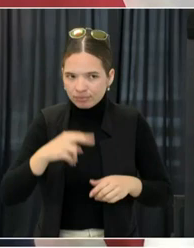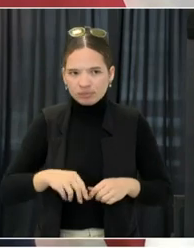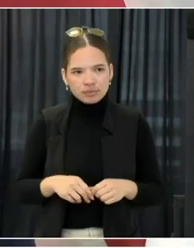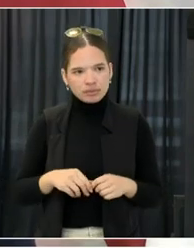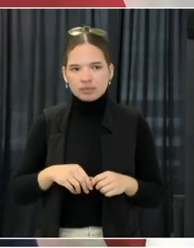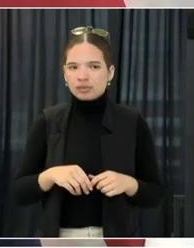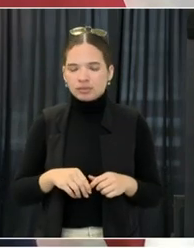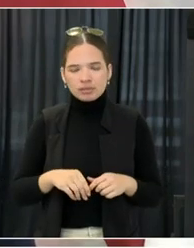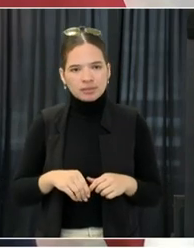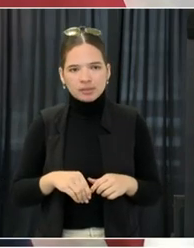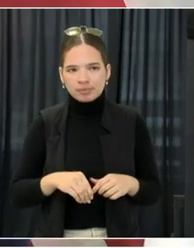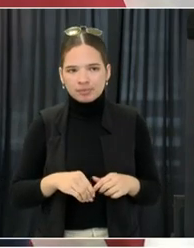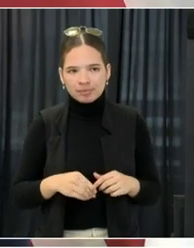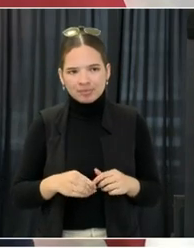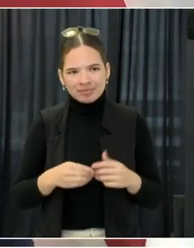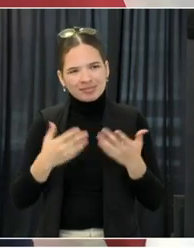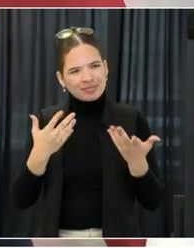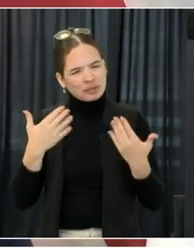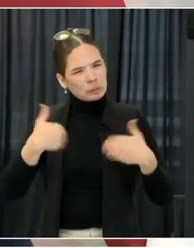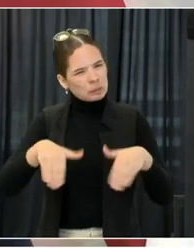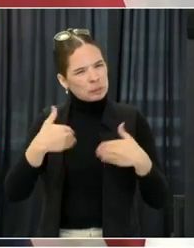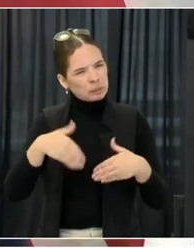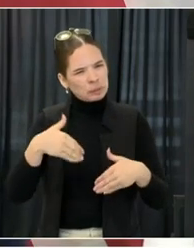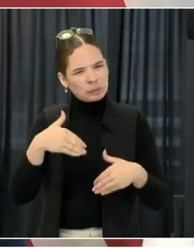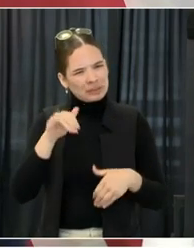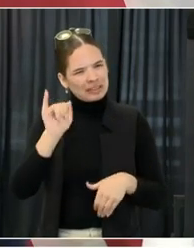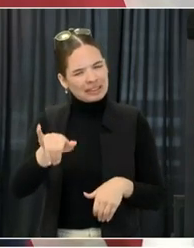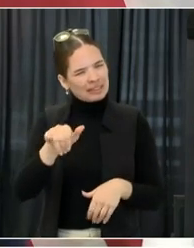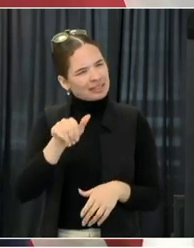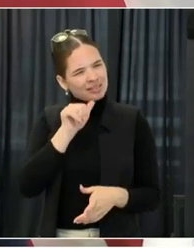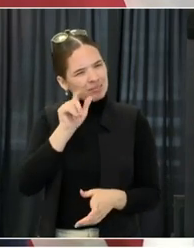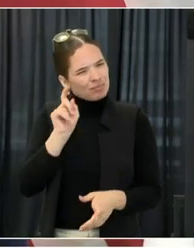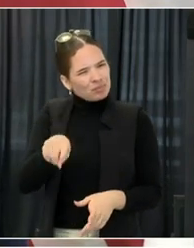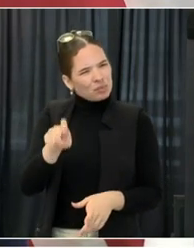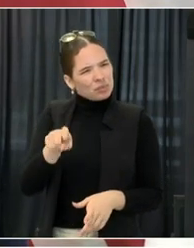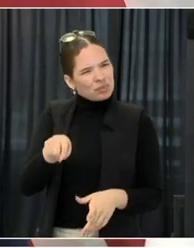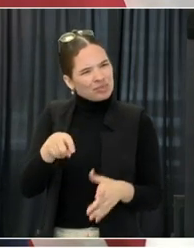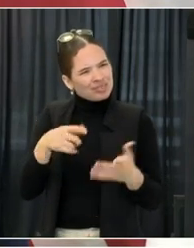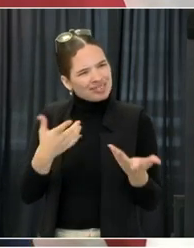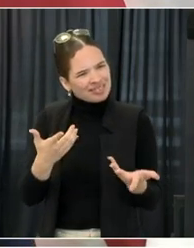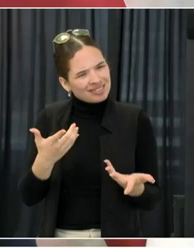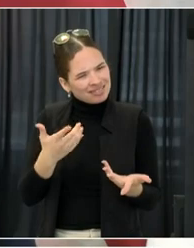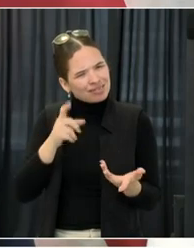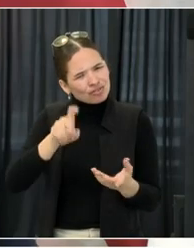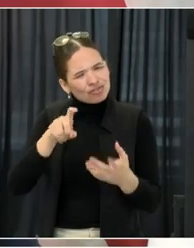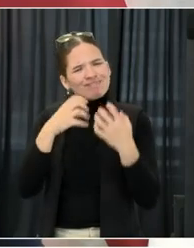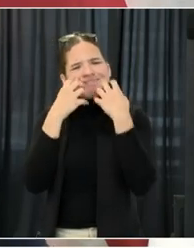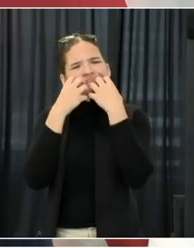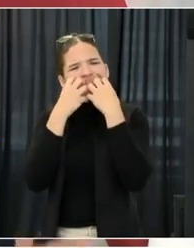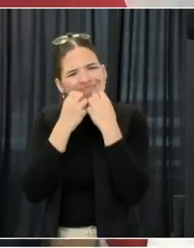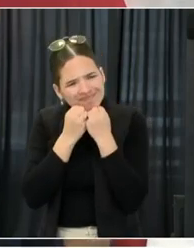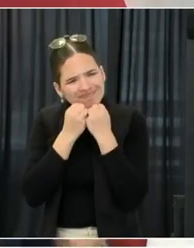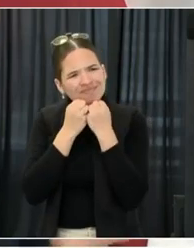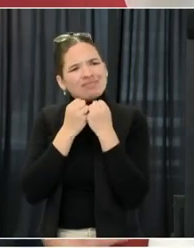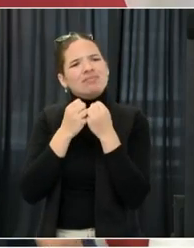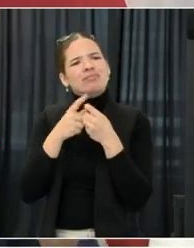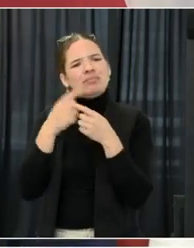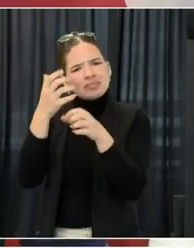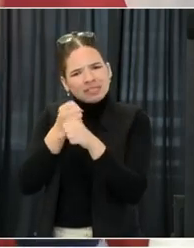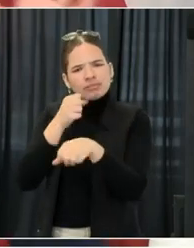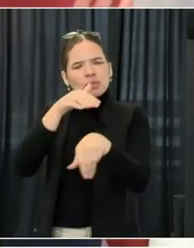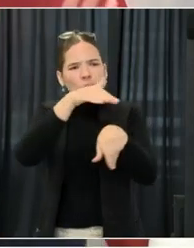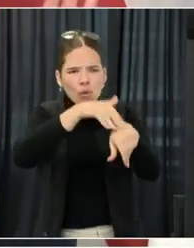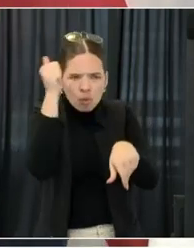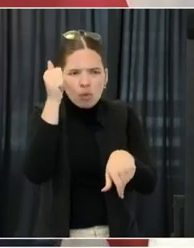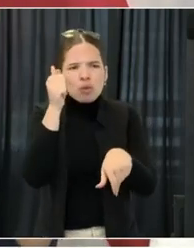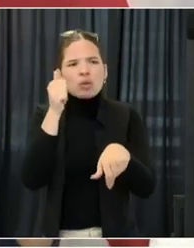that's kind of crazy in my view to suggest when we're getting the types of calls that we're getting. We in fact wouldn't